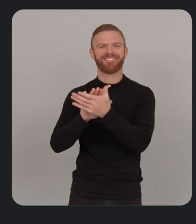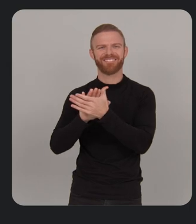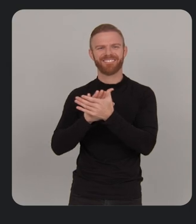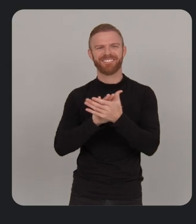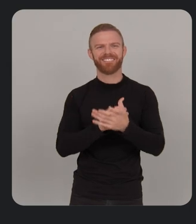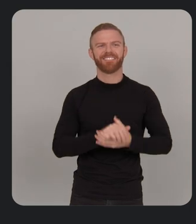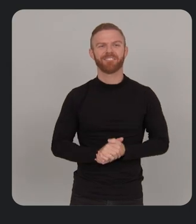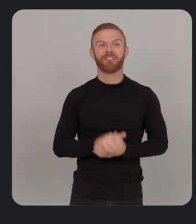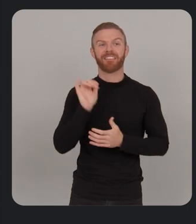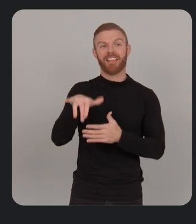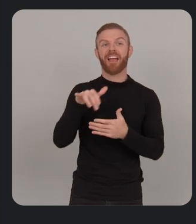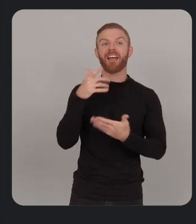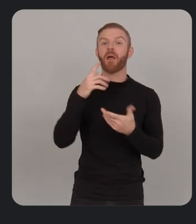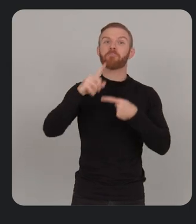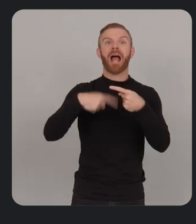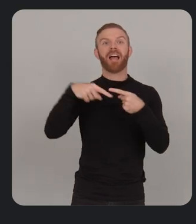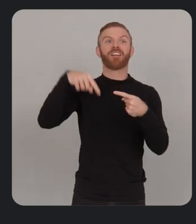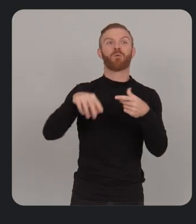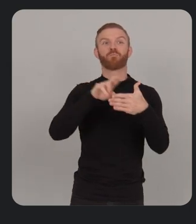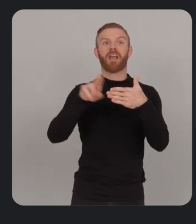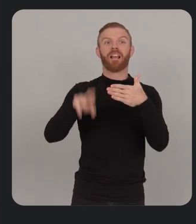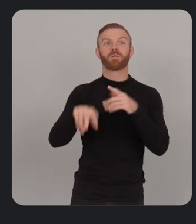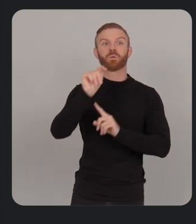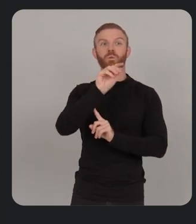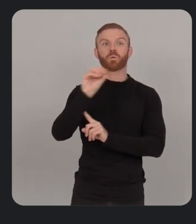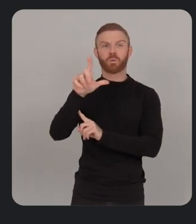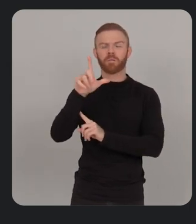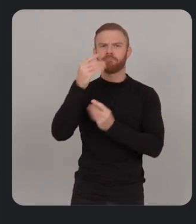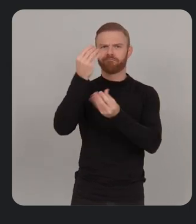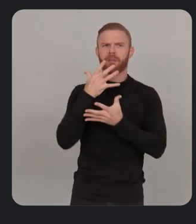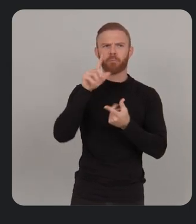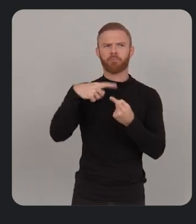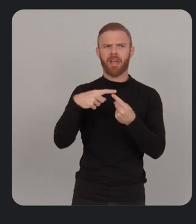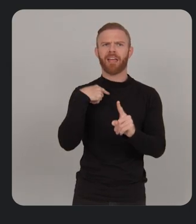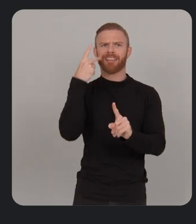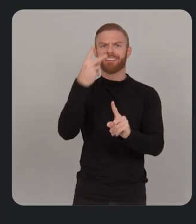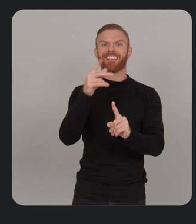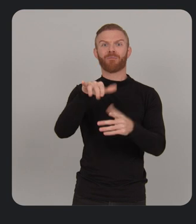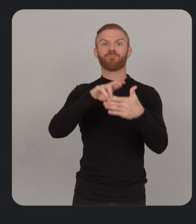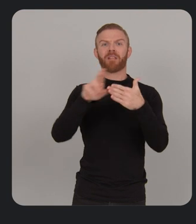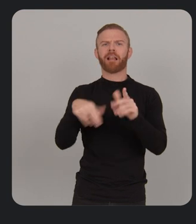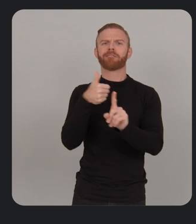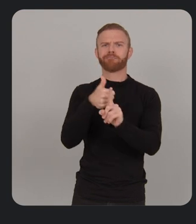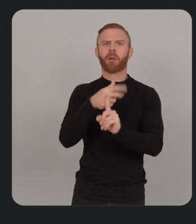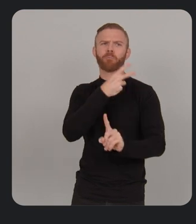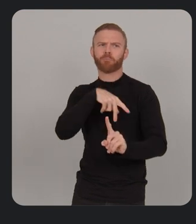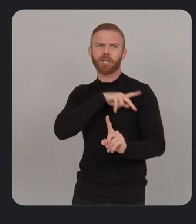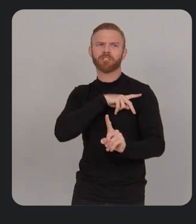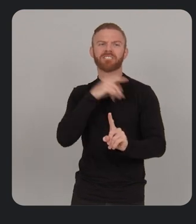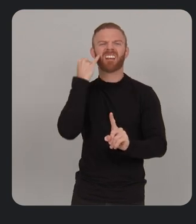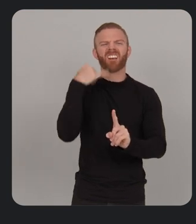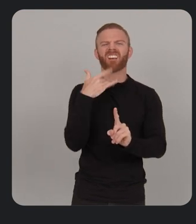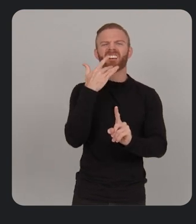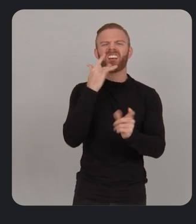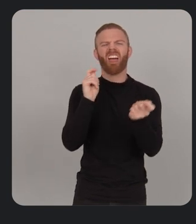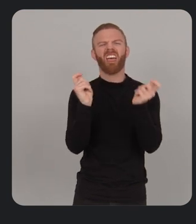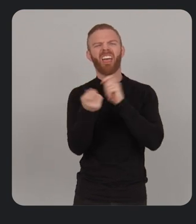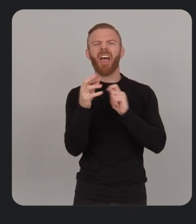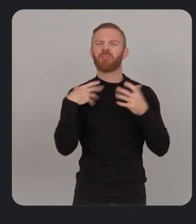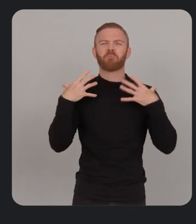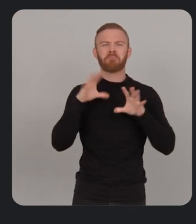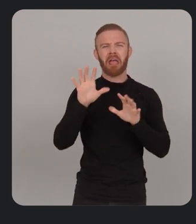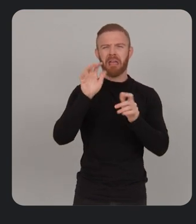and our about this result tool now lets me see when a result is personalized so if my taste change or i don't want to see tailored results